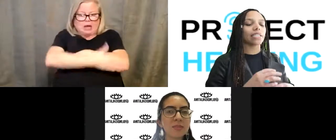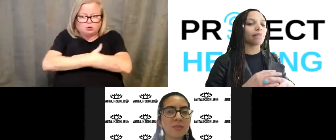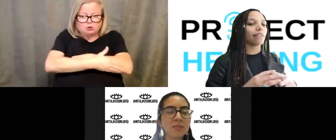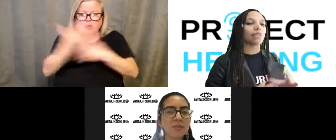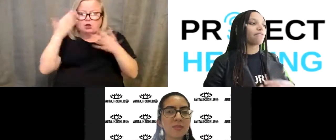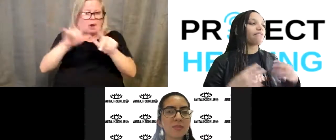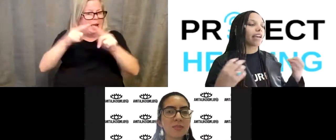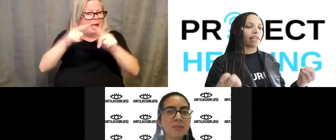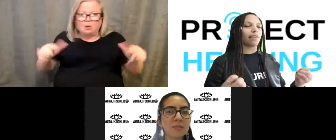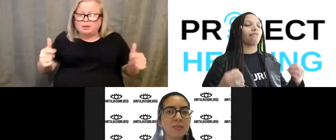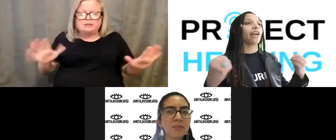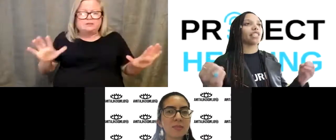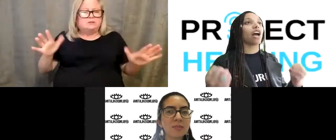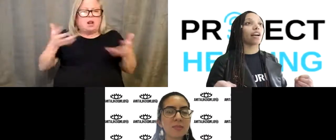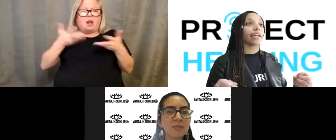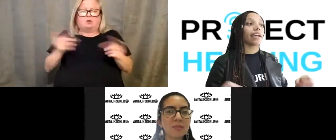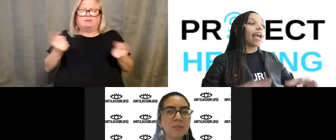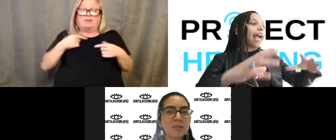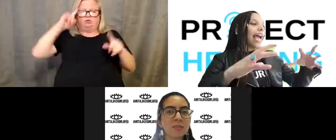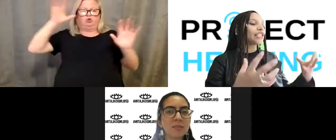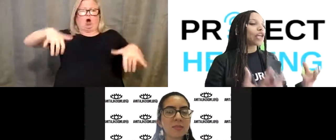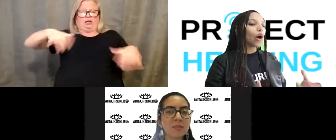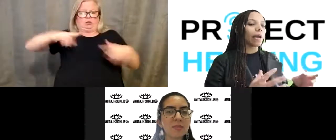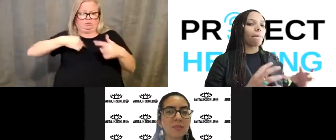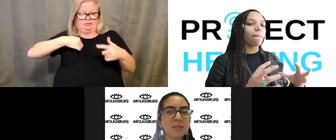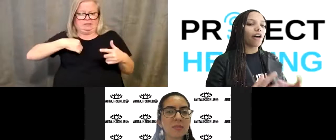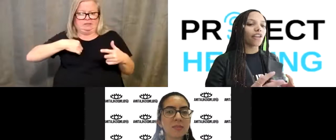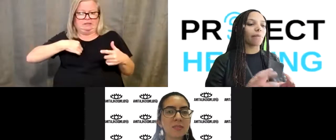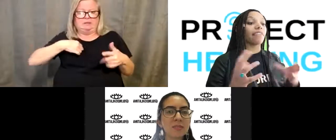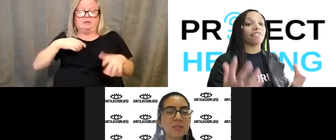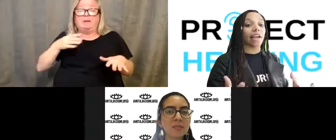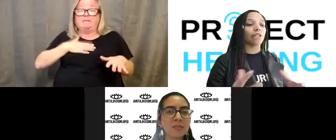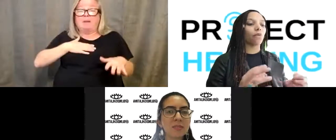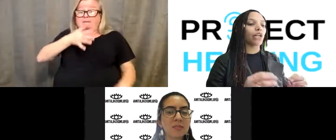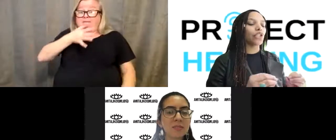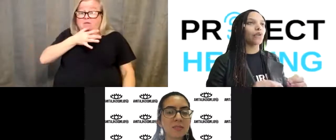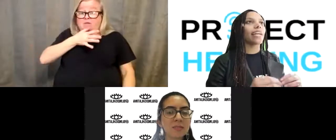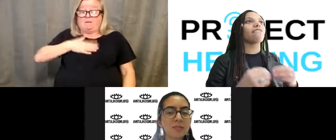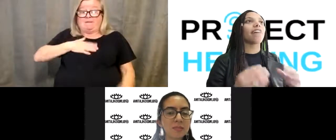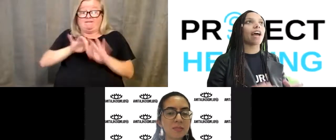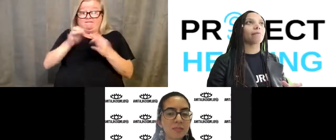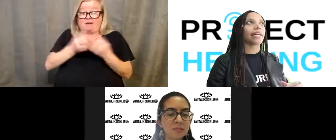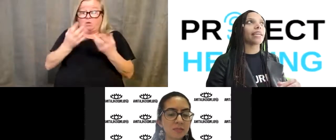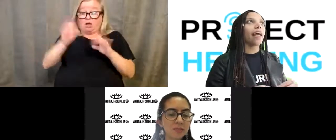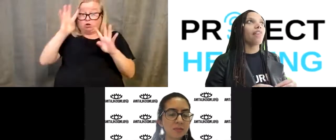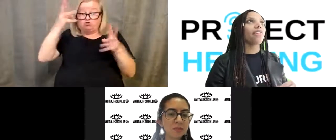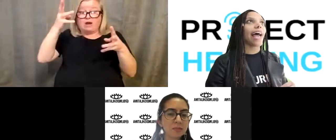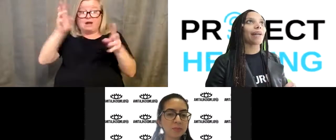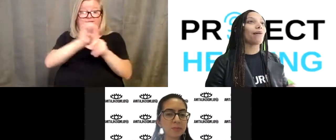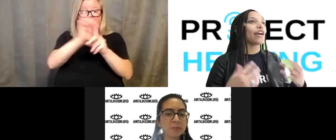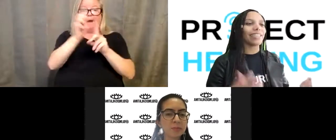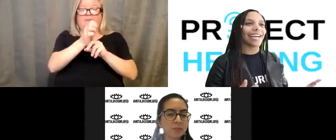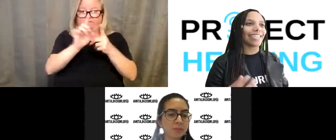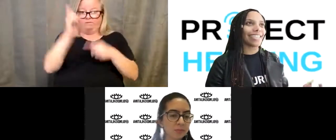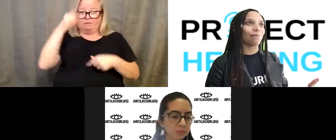was something that was very shocking. And so my mother, my family wanted to create an environment